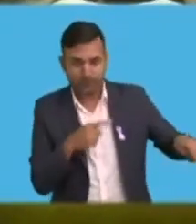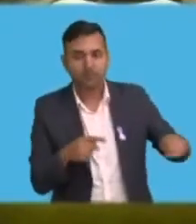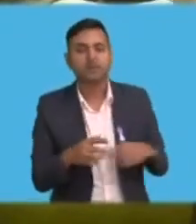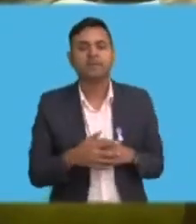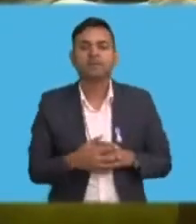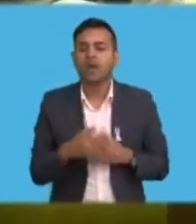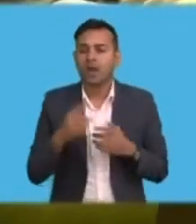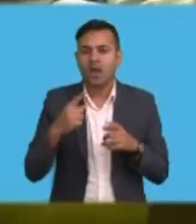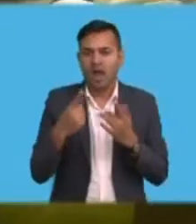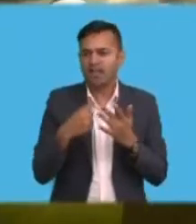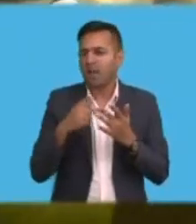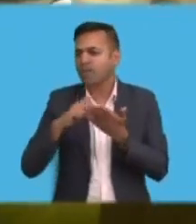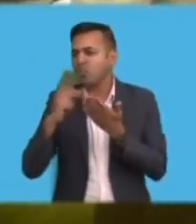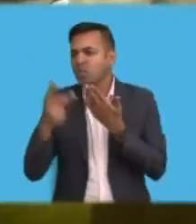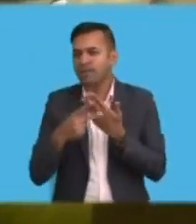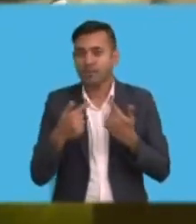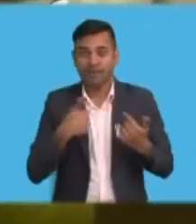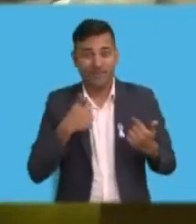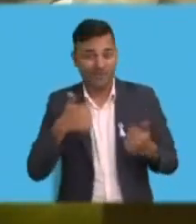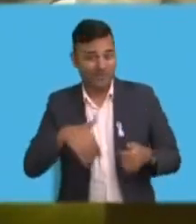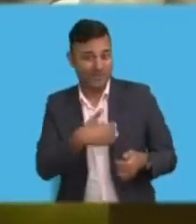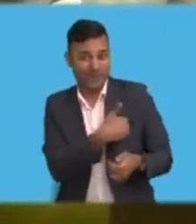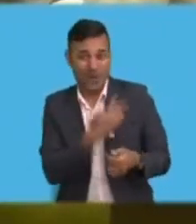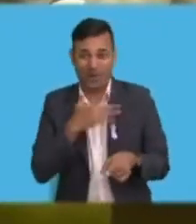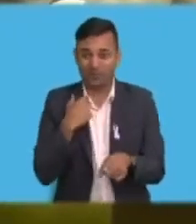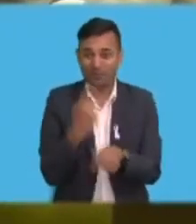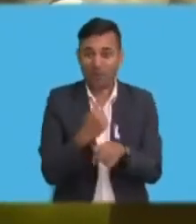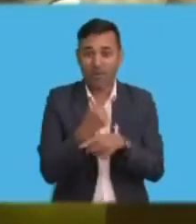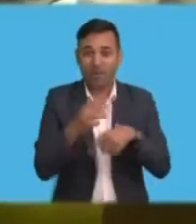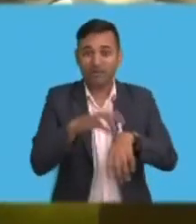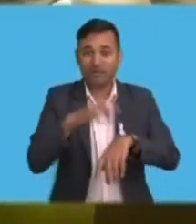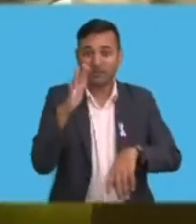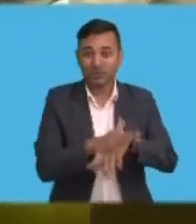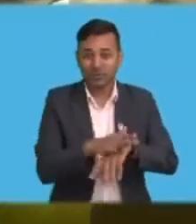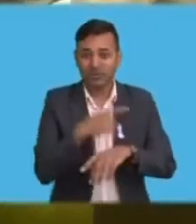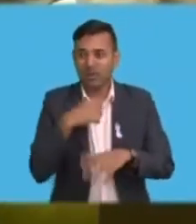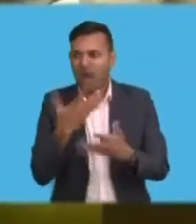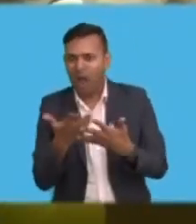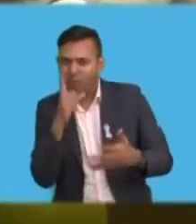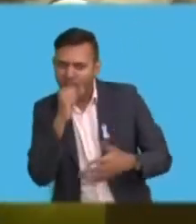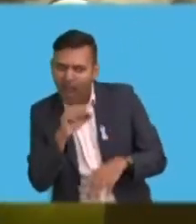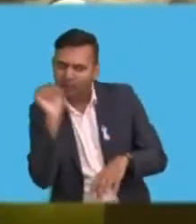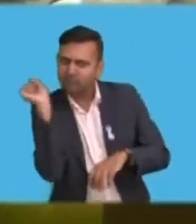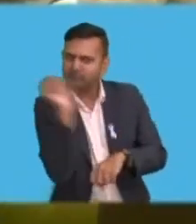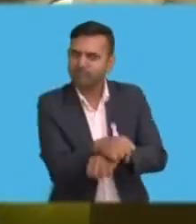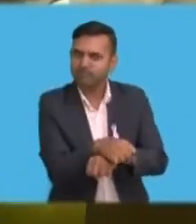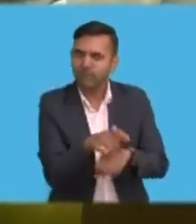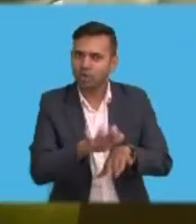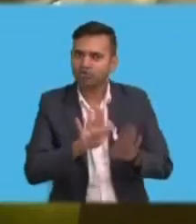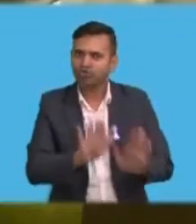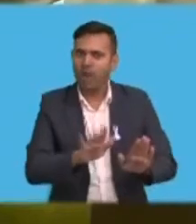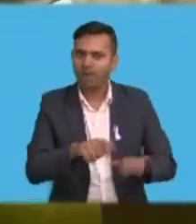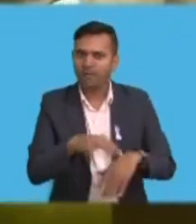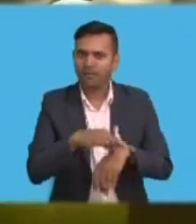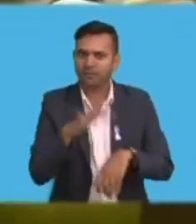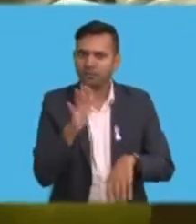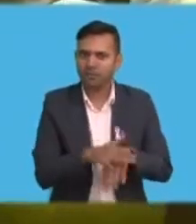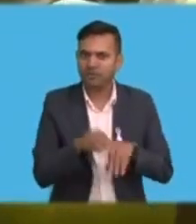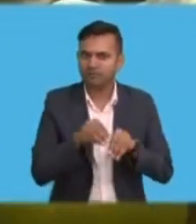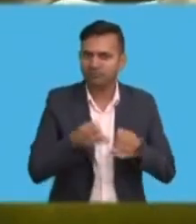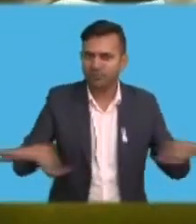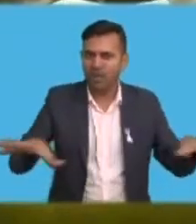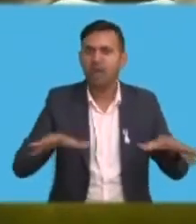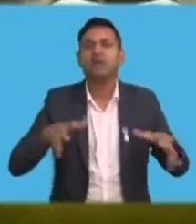dengue and how we can combat dengue. So the introduction of the Wolbachia project to control dengue, Zika and